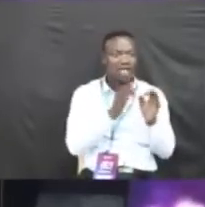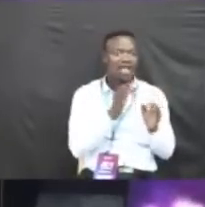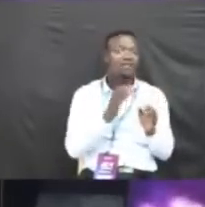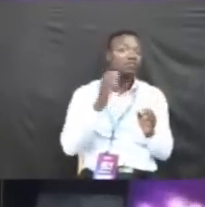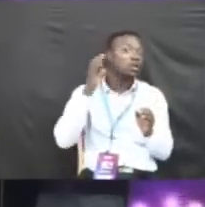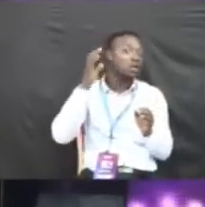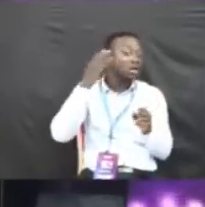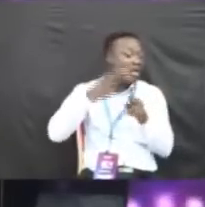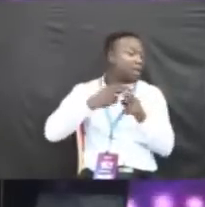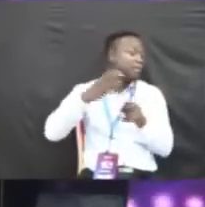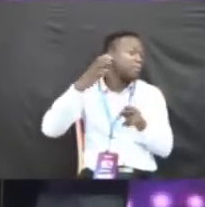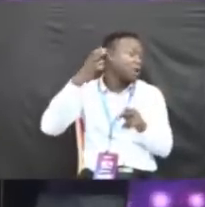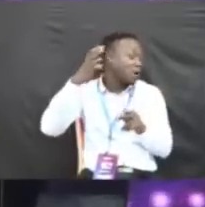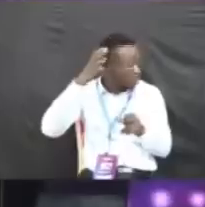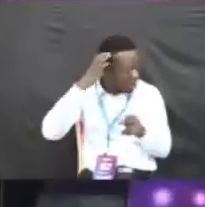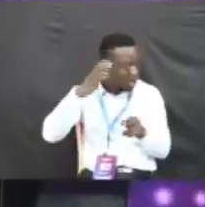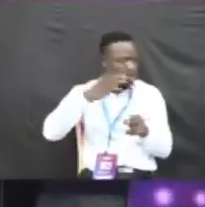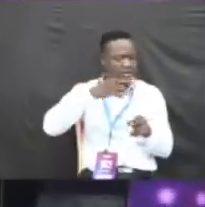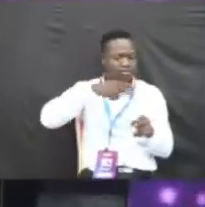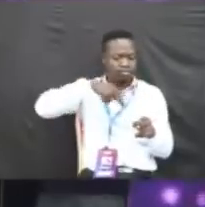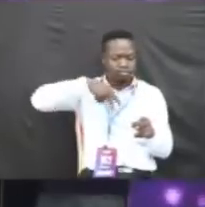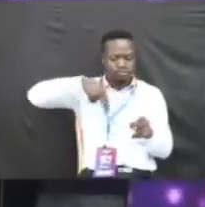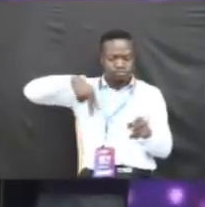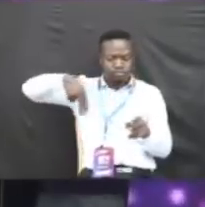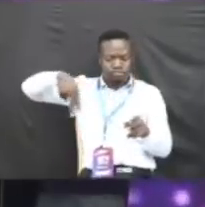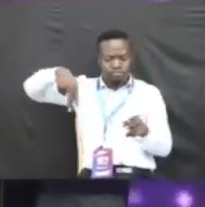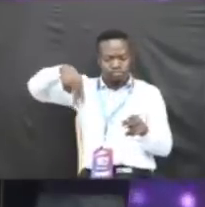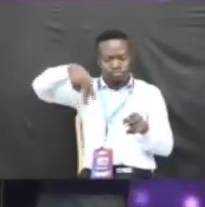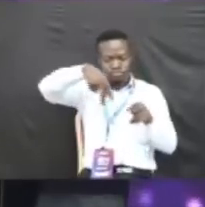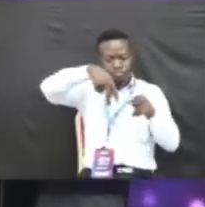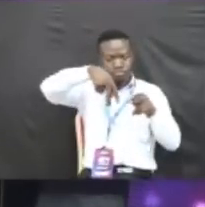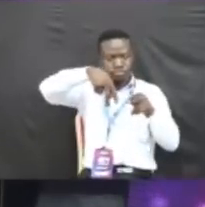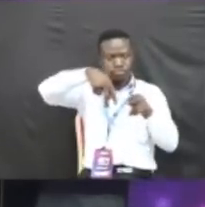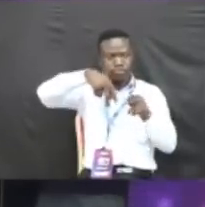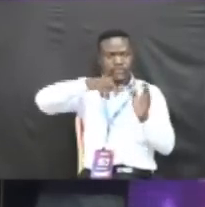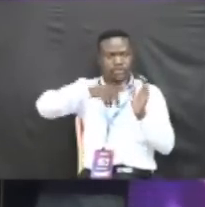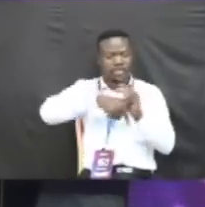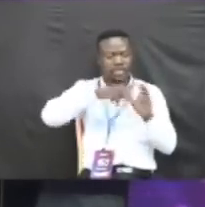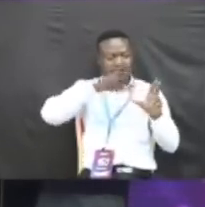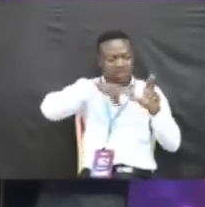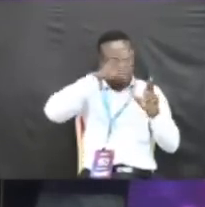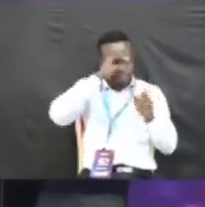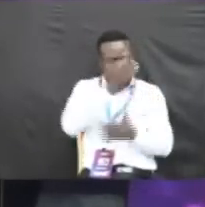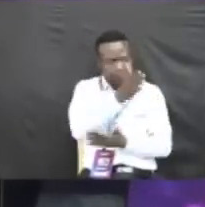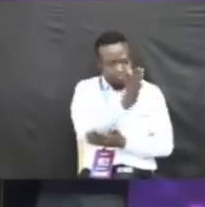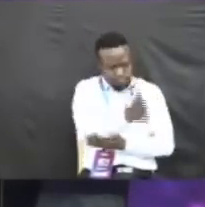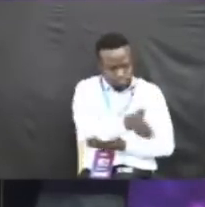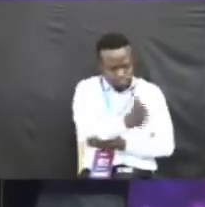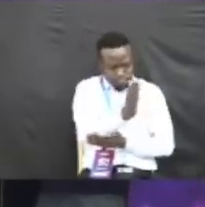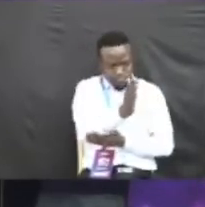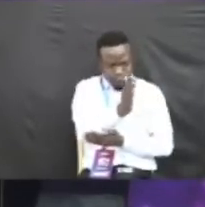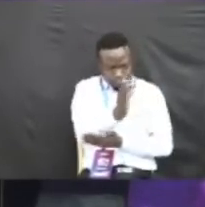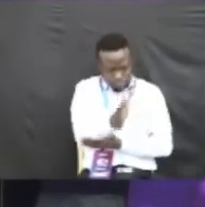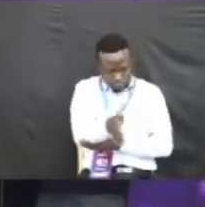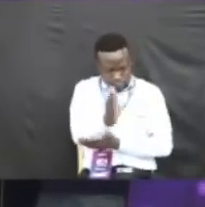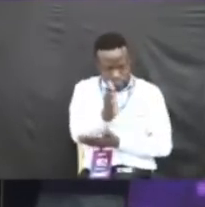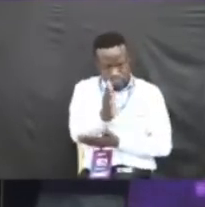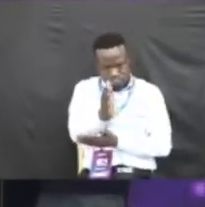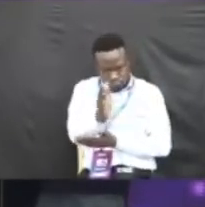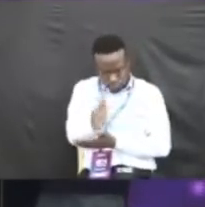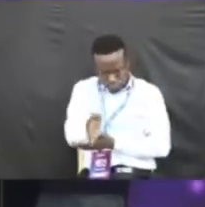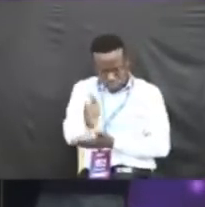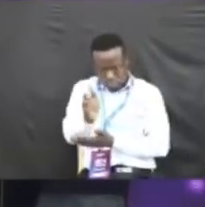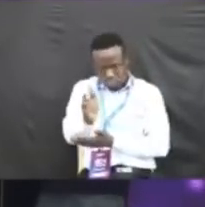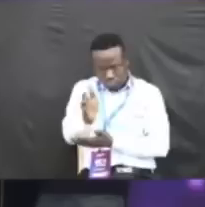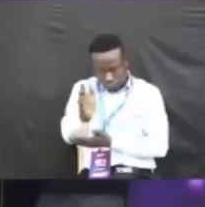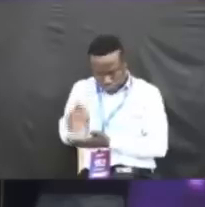upstage and then you greet the chairman and at the exit your